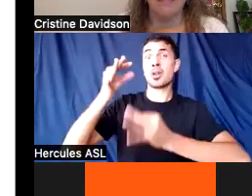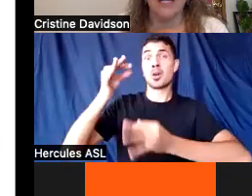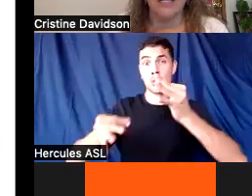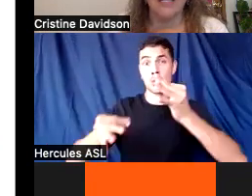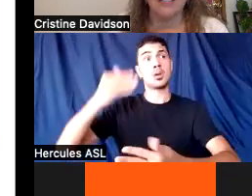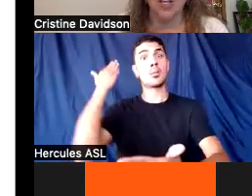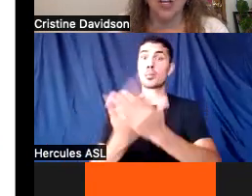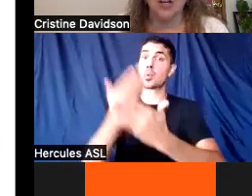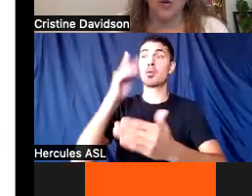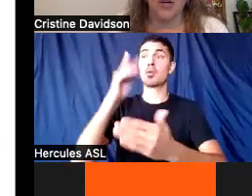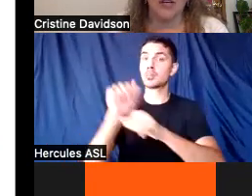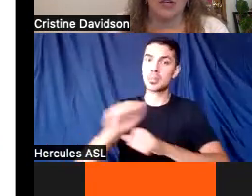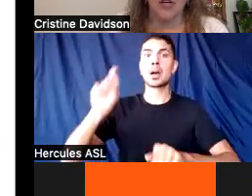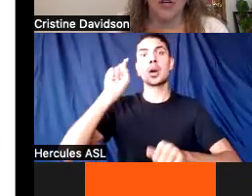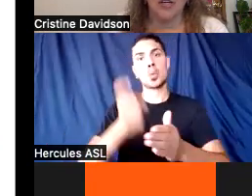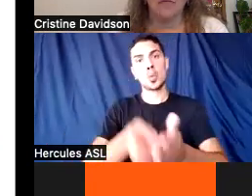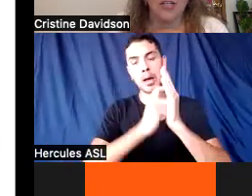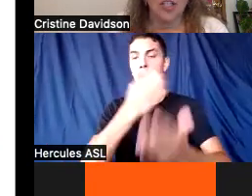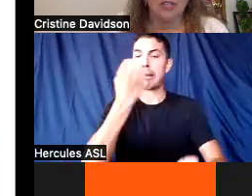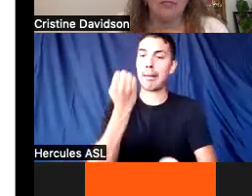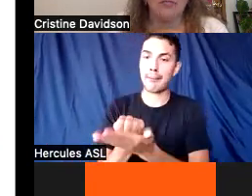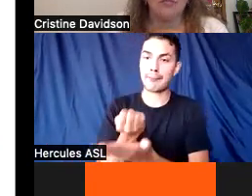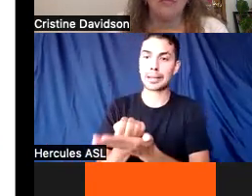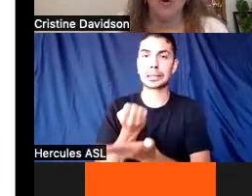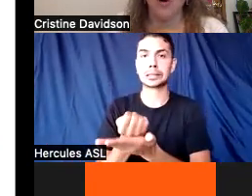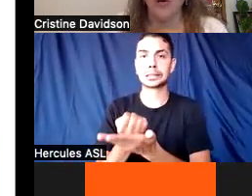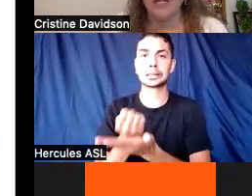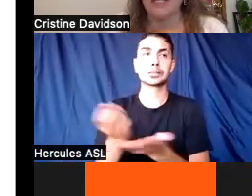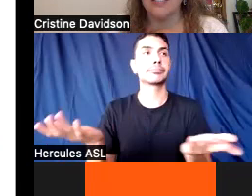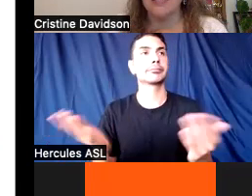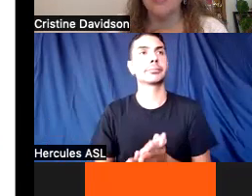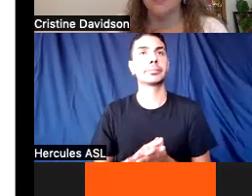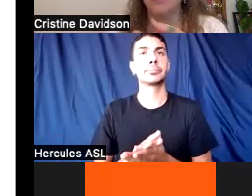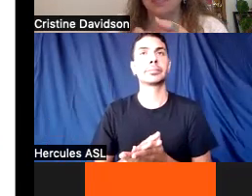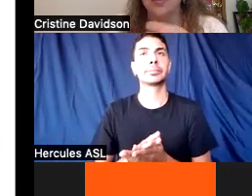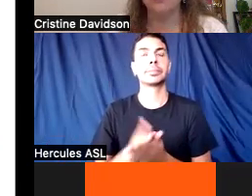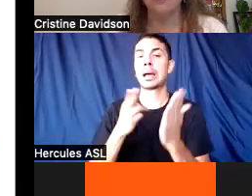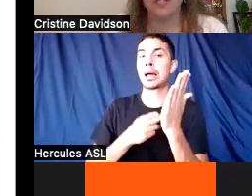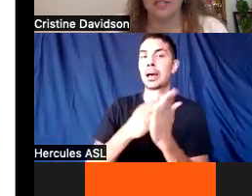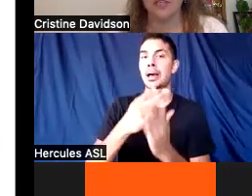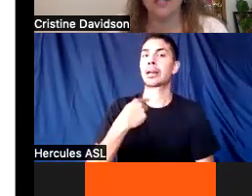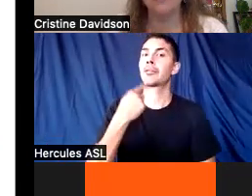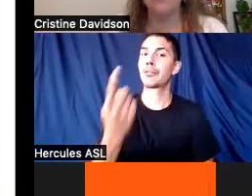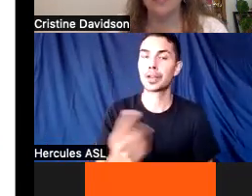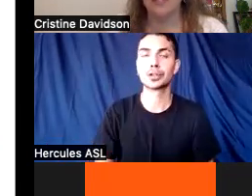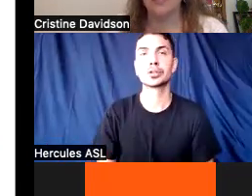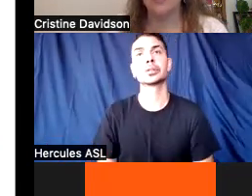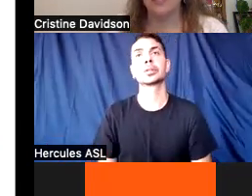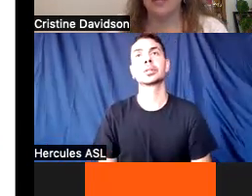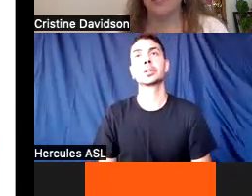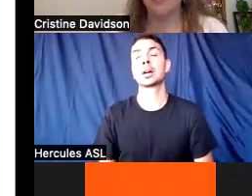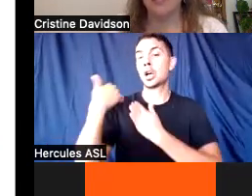have evidence or a confession or a witness. Yep, the burden of proof is on the victim.